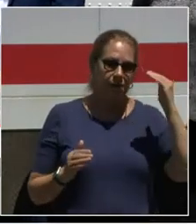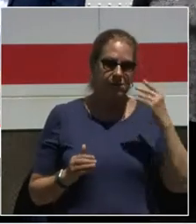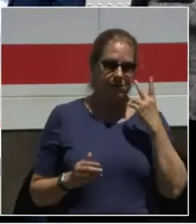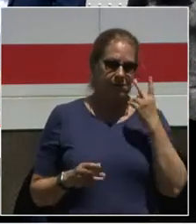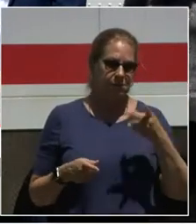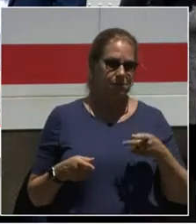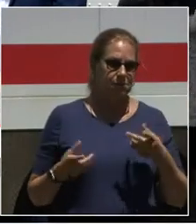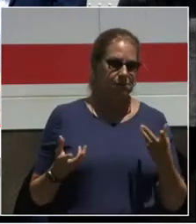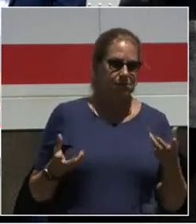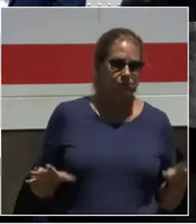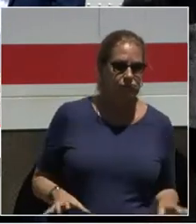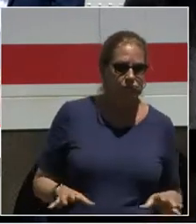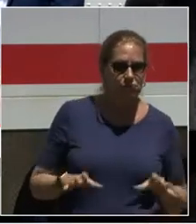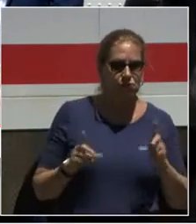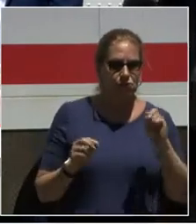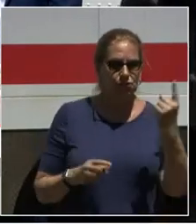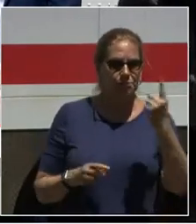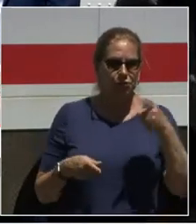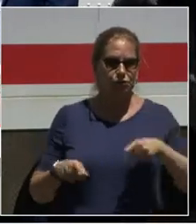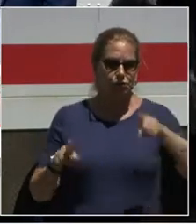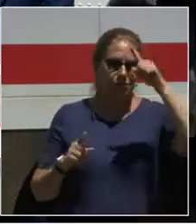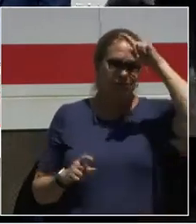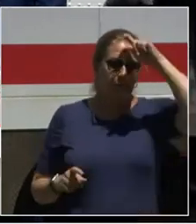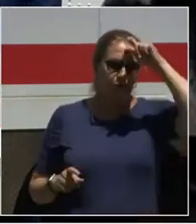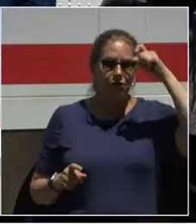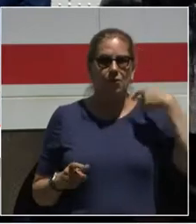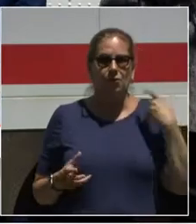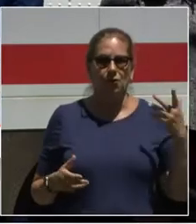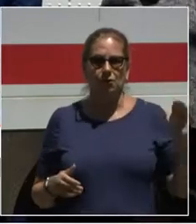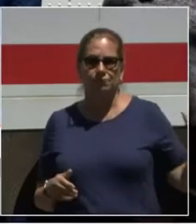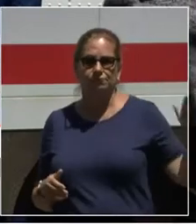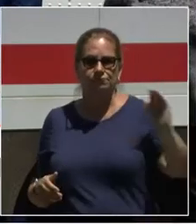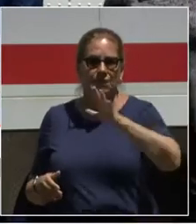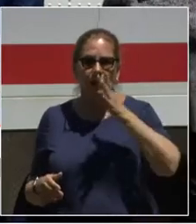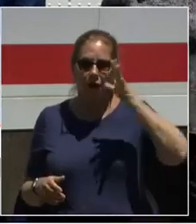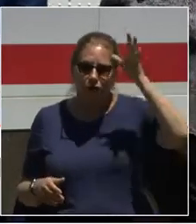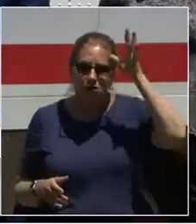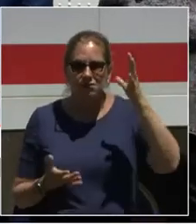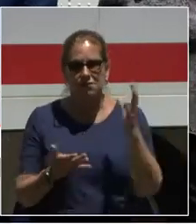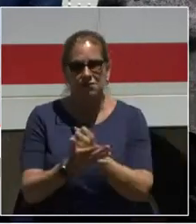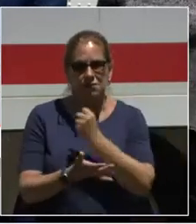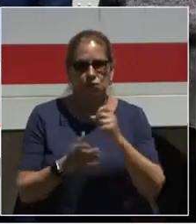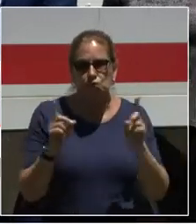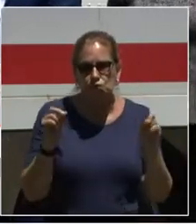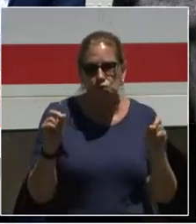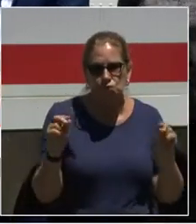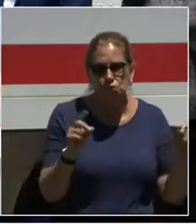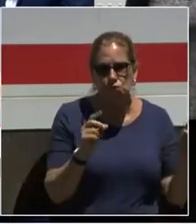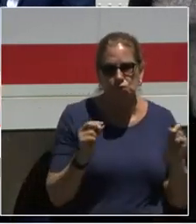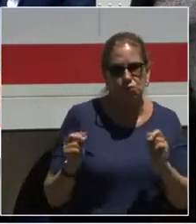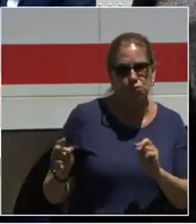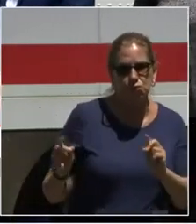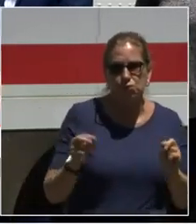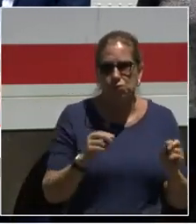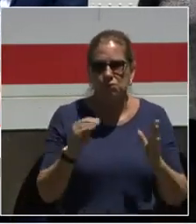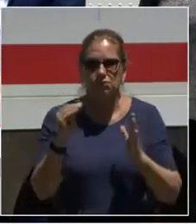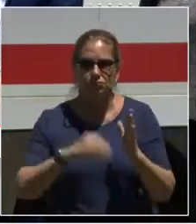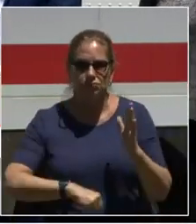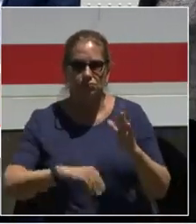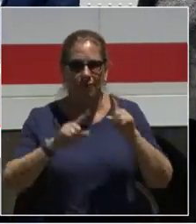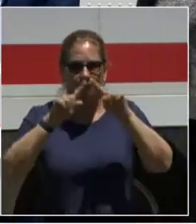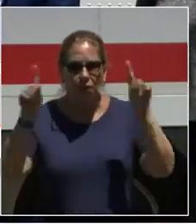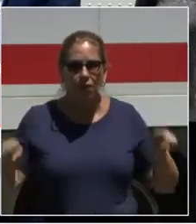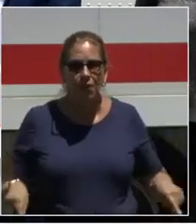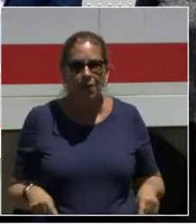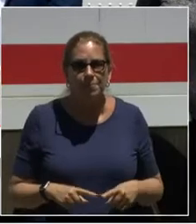now. And after you get that shot, make sure you get that form, that universal health certificate form or other documentation so you can bring it back. So if there's any question,